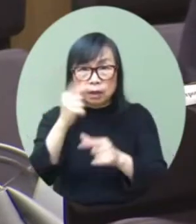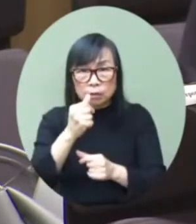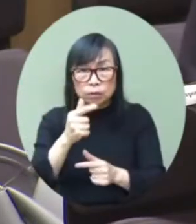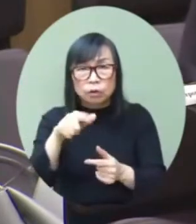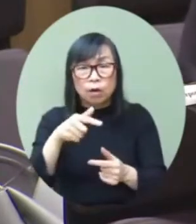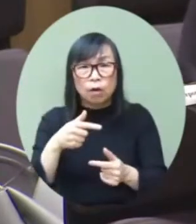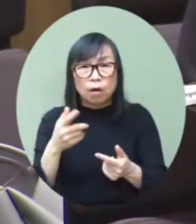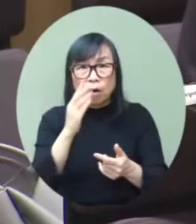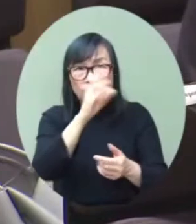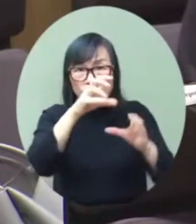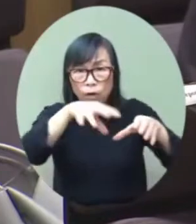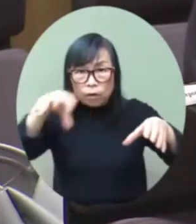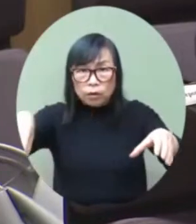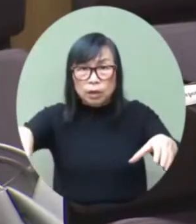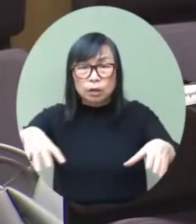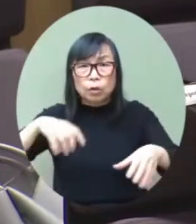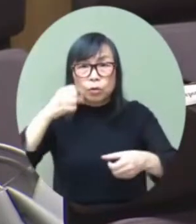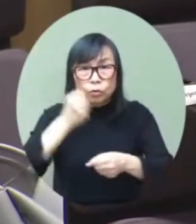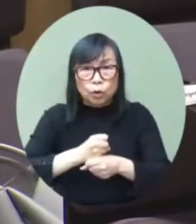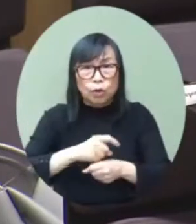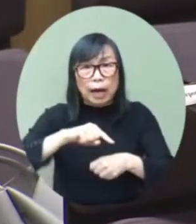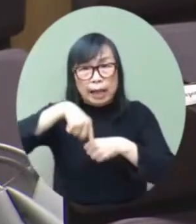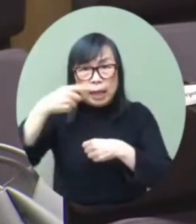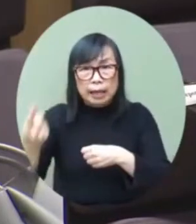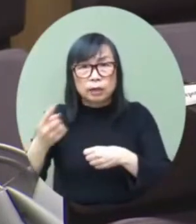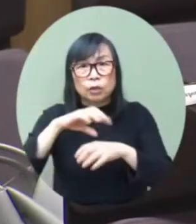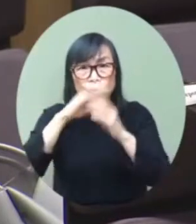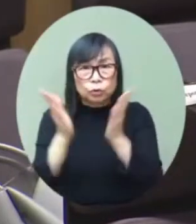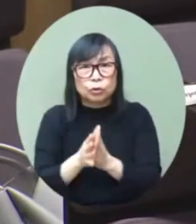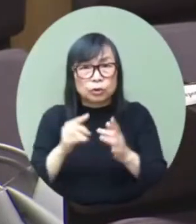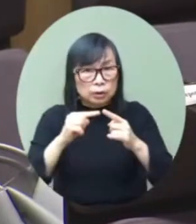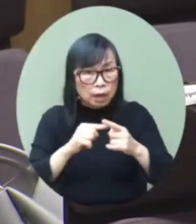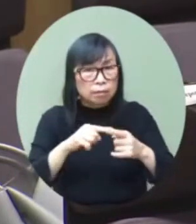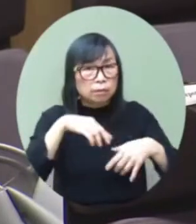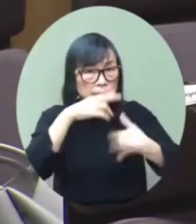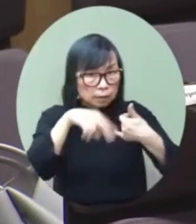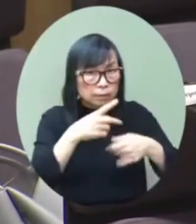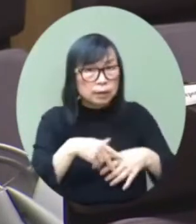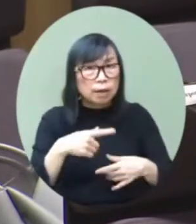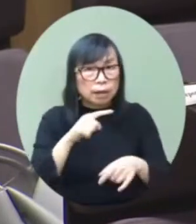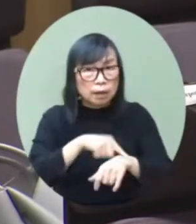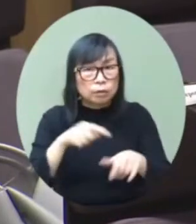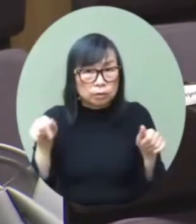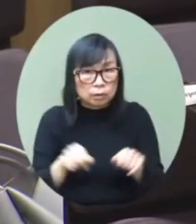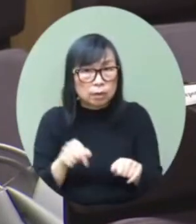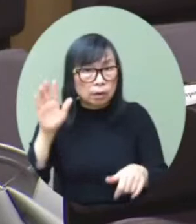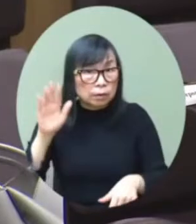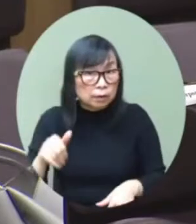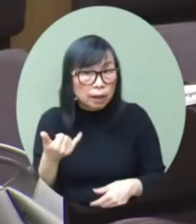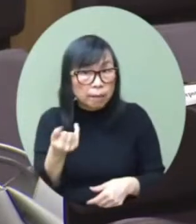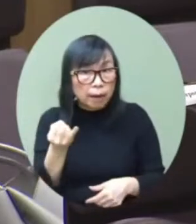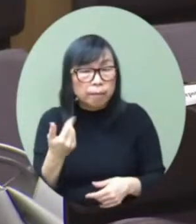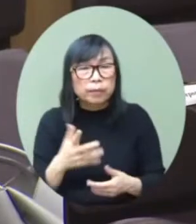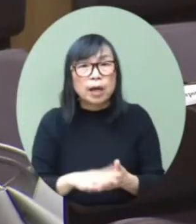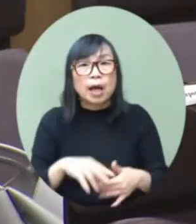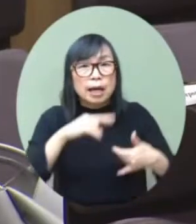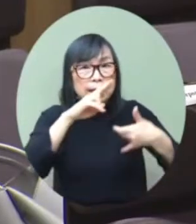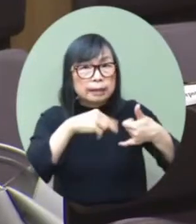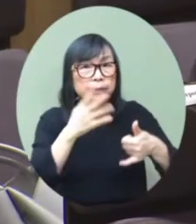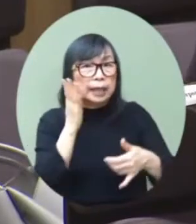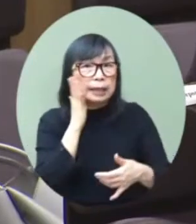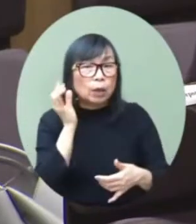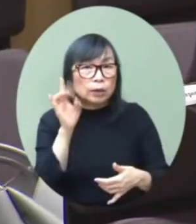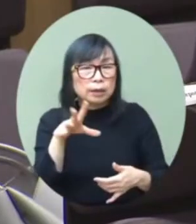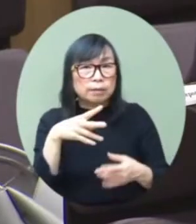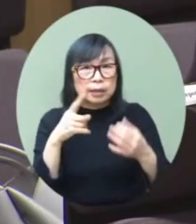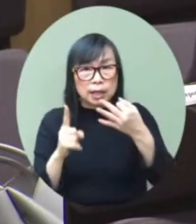approach to manage to implement in various districts for a de facto universal testing? And